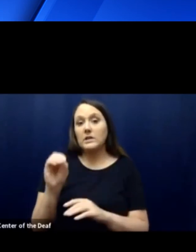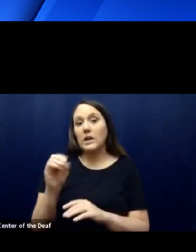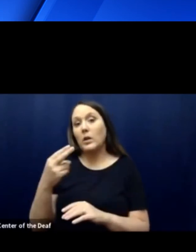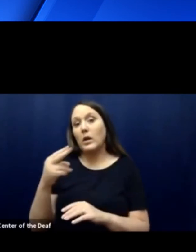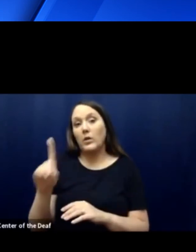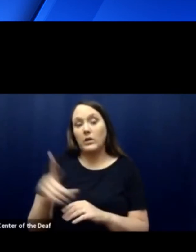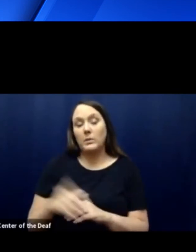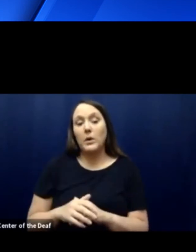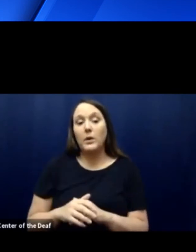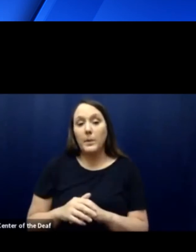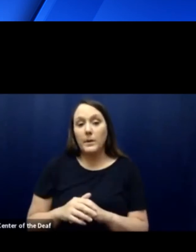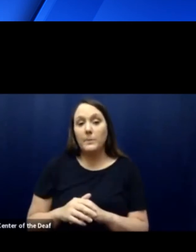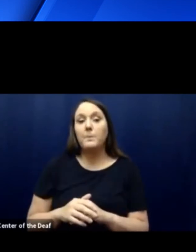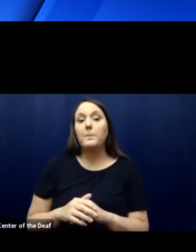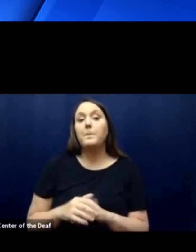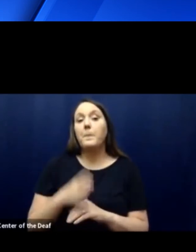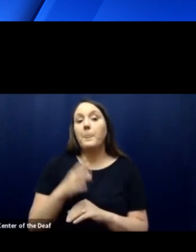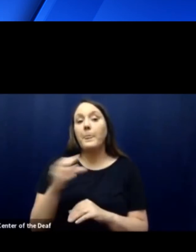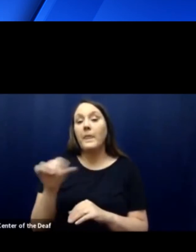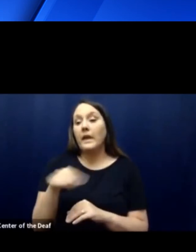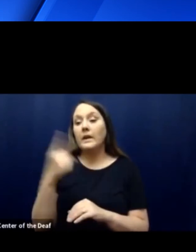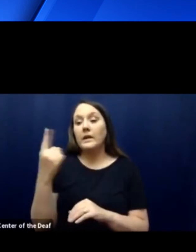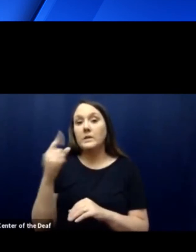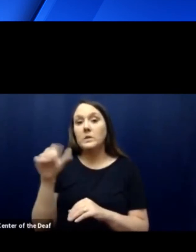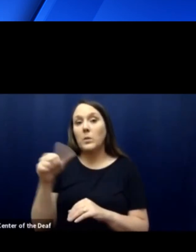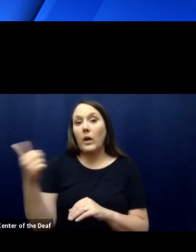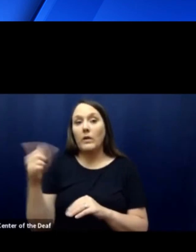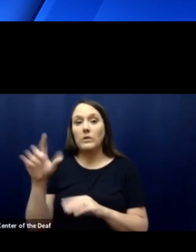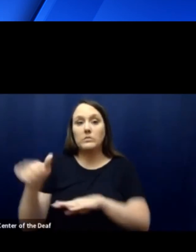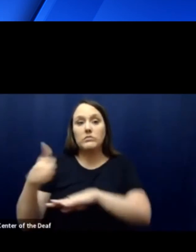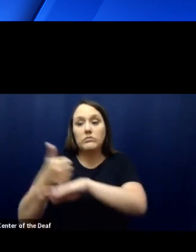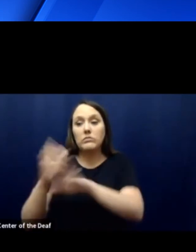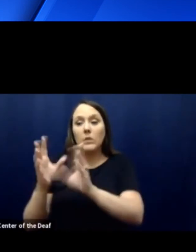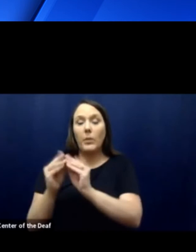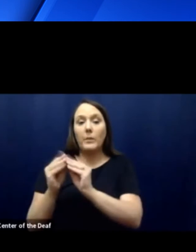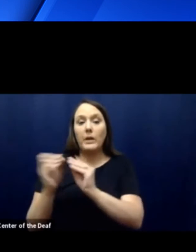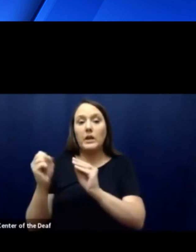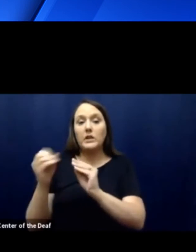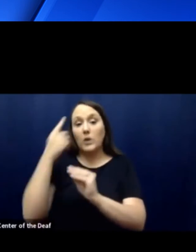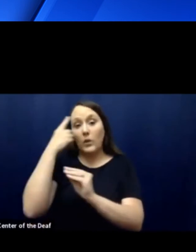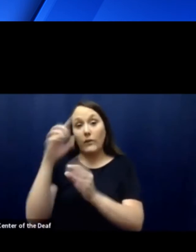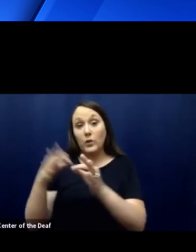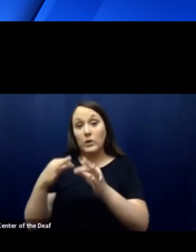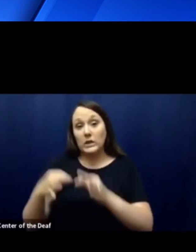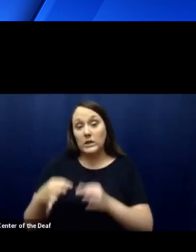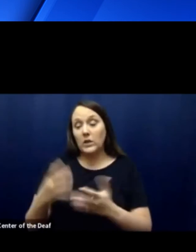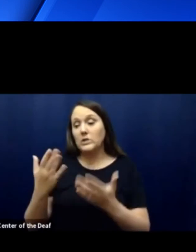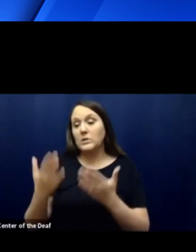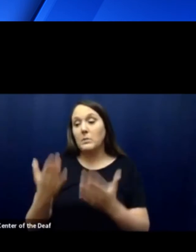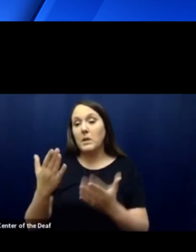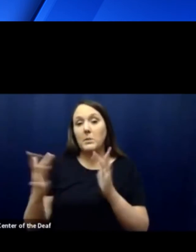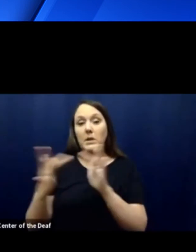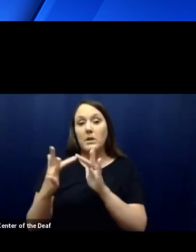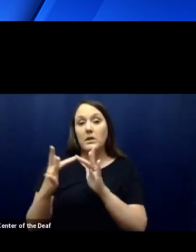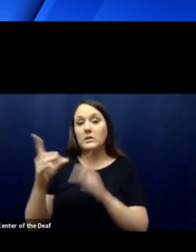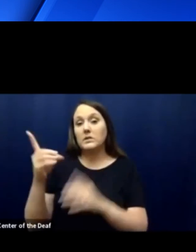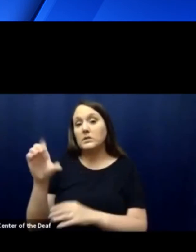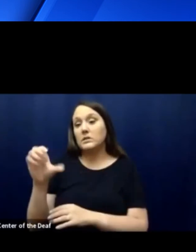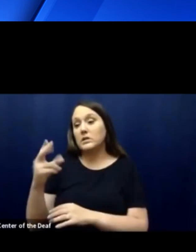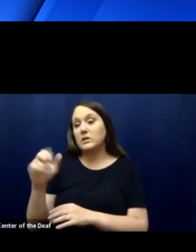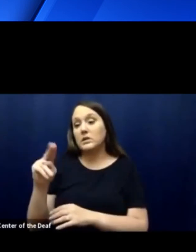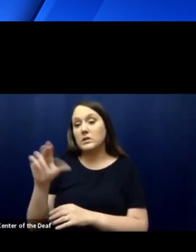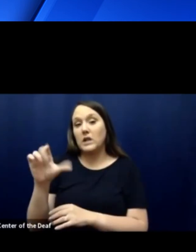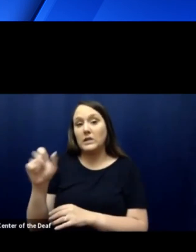Department. Someone else convened that meeting. So for details about that meeting, you might reach out to Chancellor Plowman or